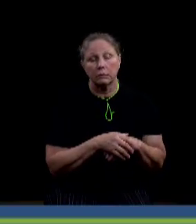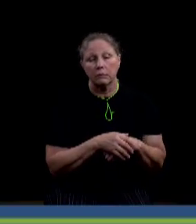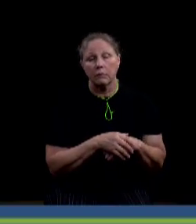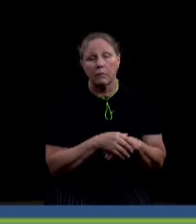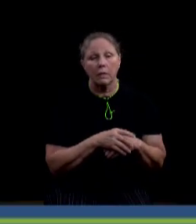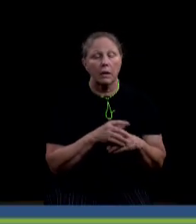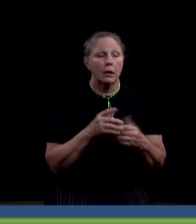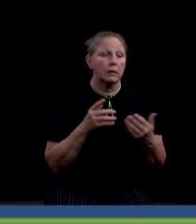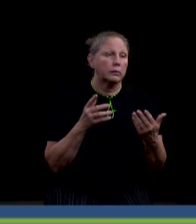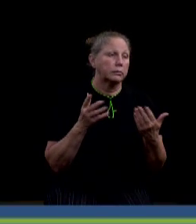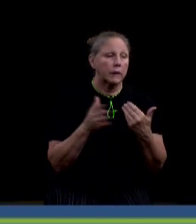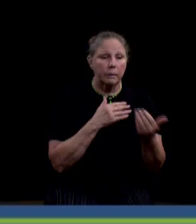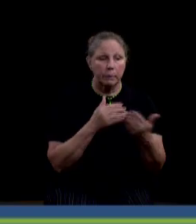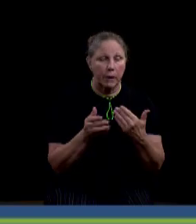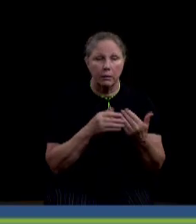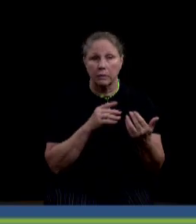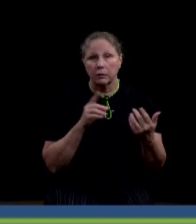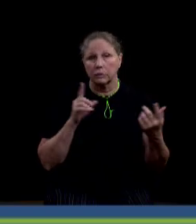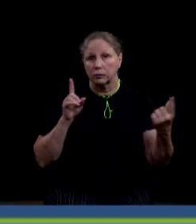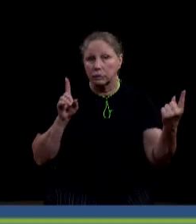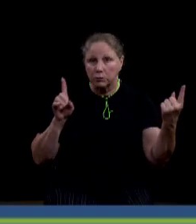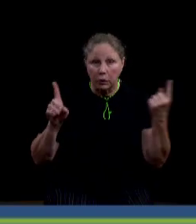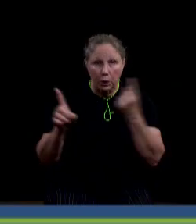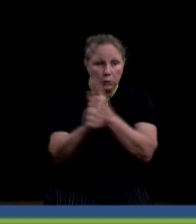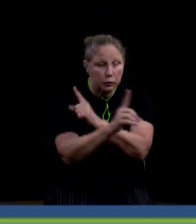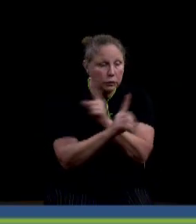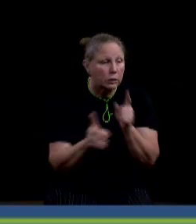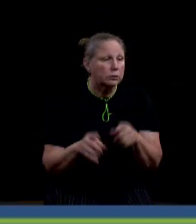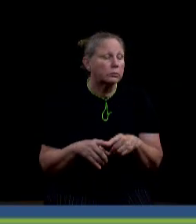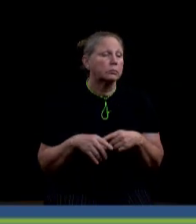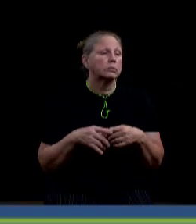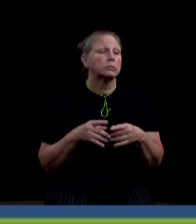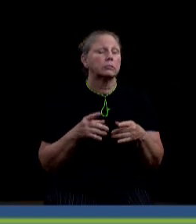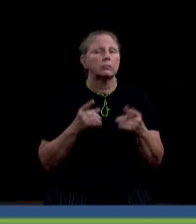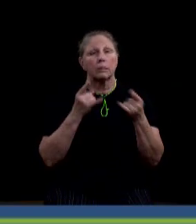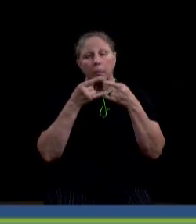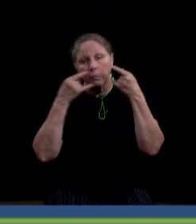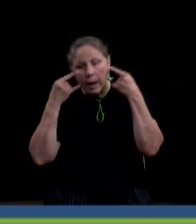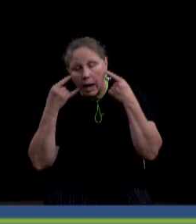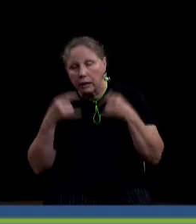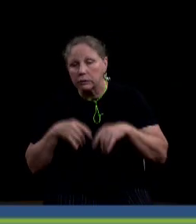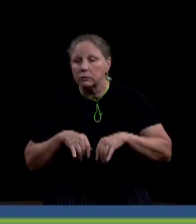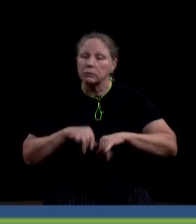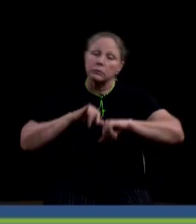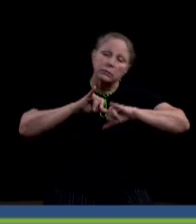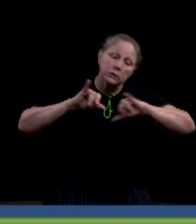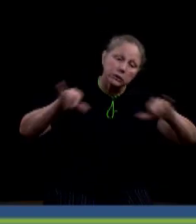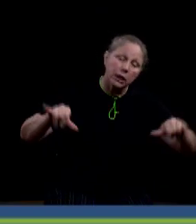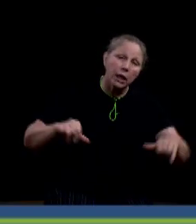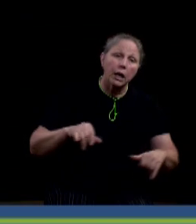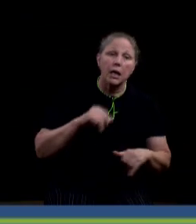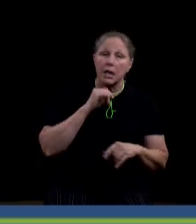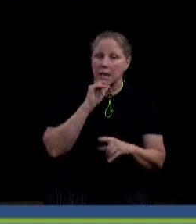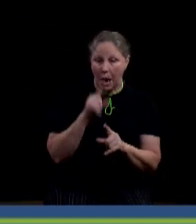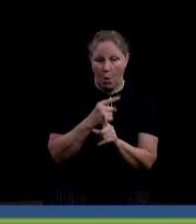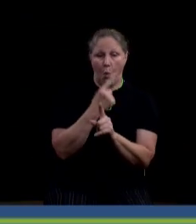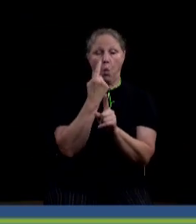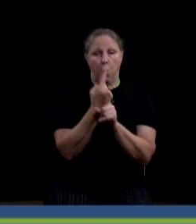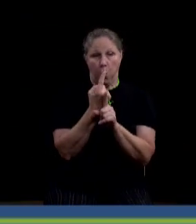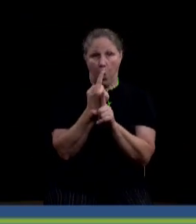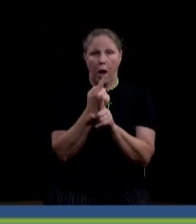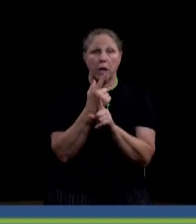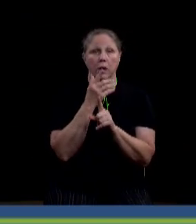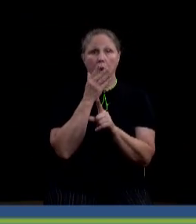or masks or shelter in place. No one effort alone obviously is going to stop it. All we can do in this